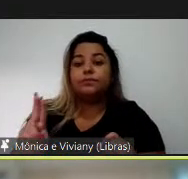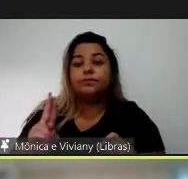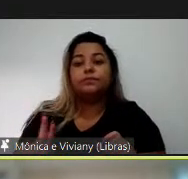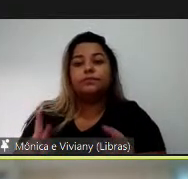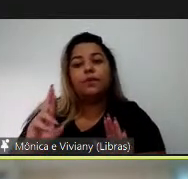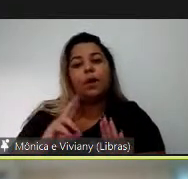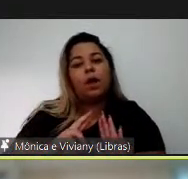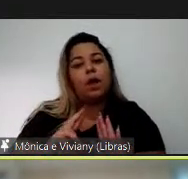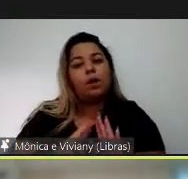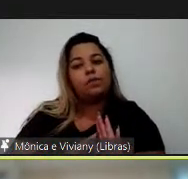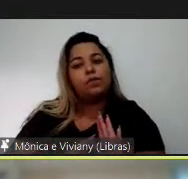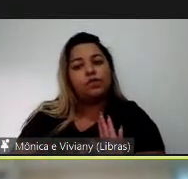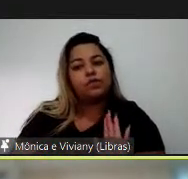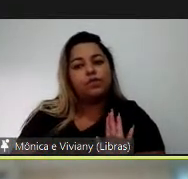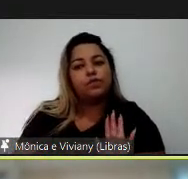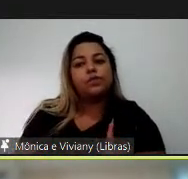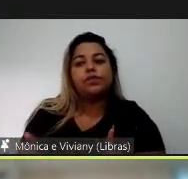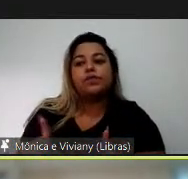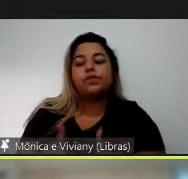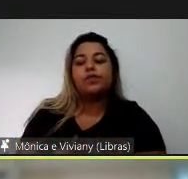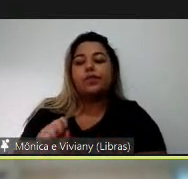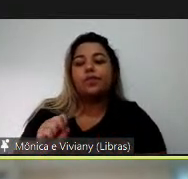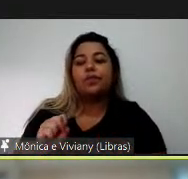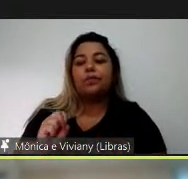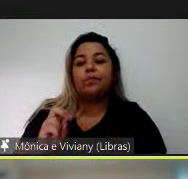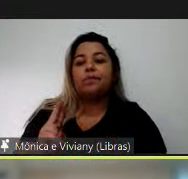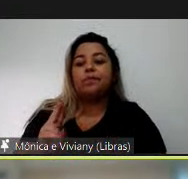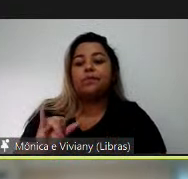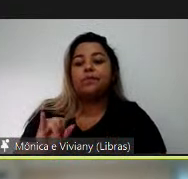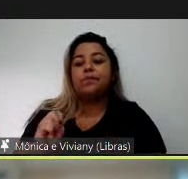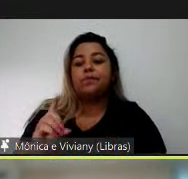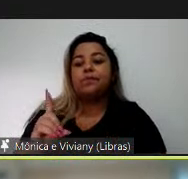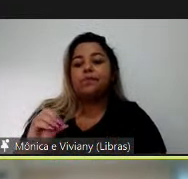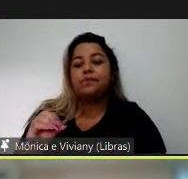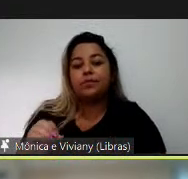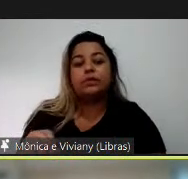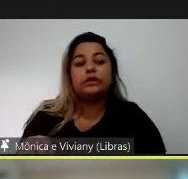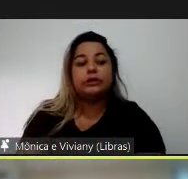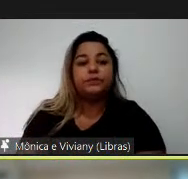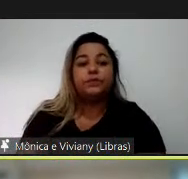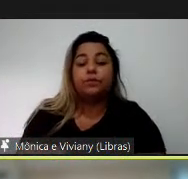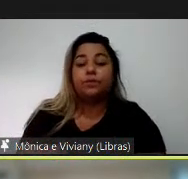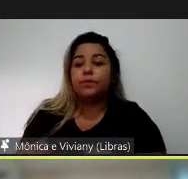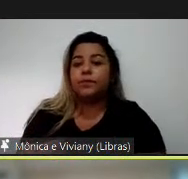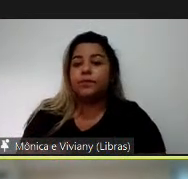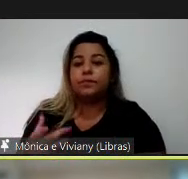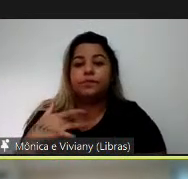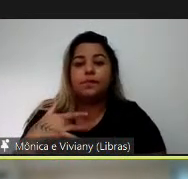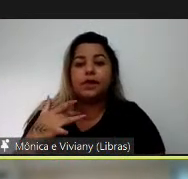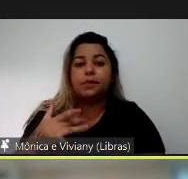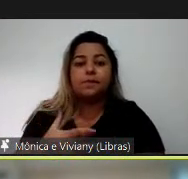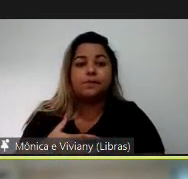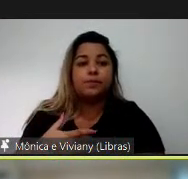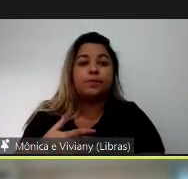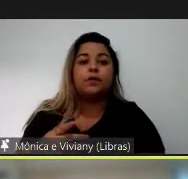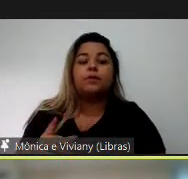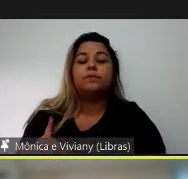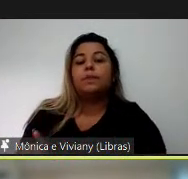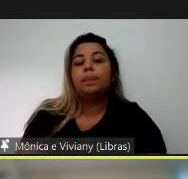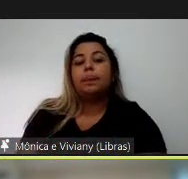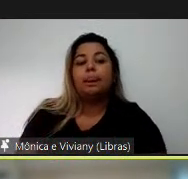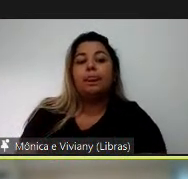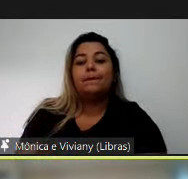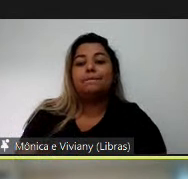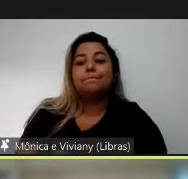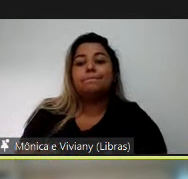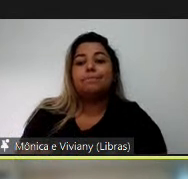use the reports from CISVAN as subsides to analyze how is the health situation of that